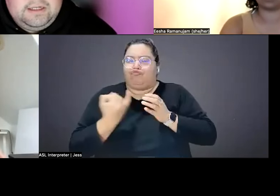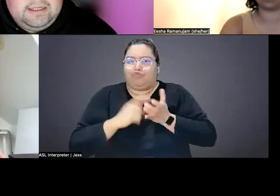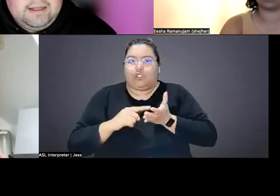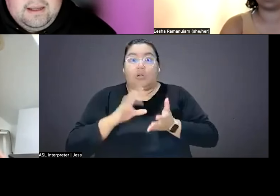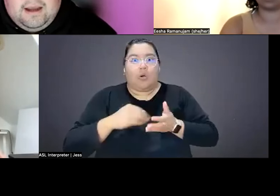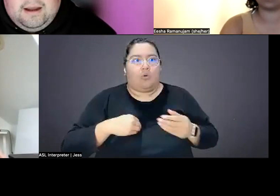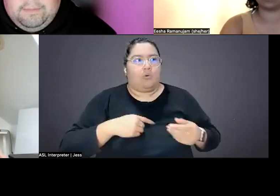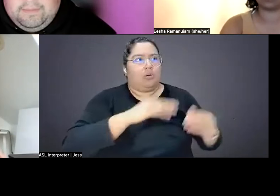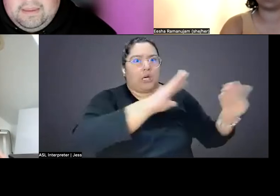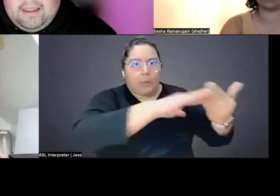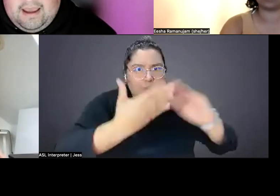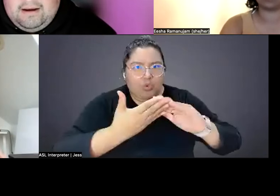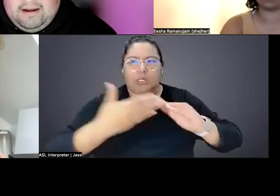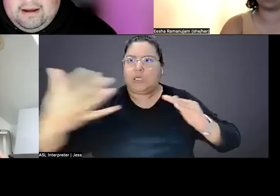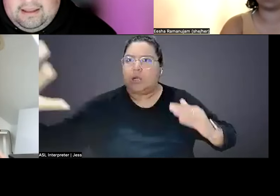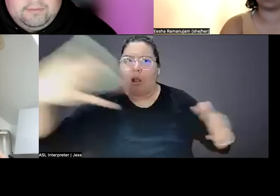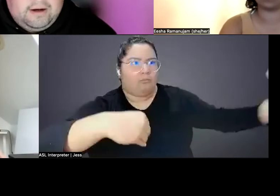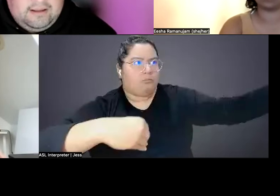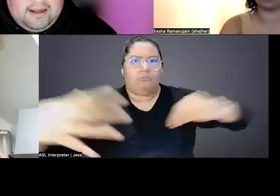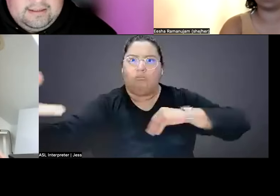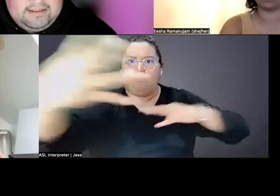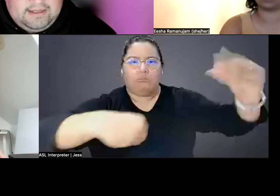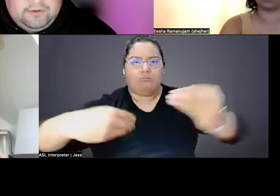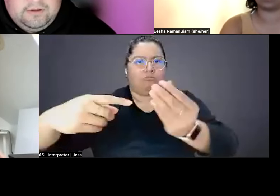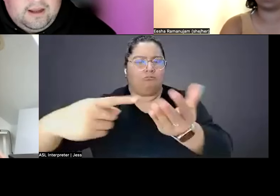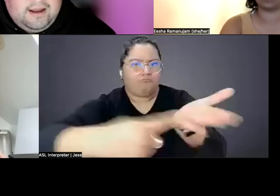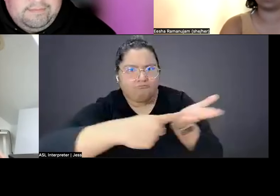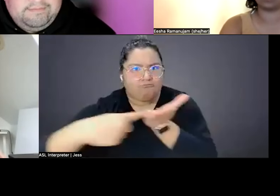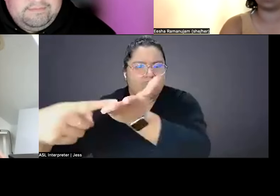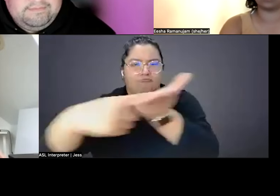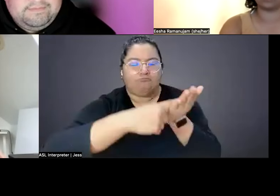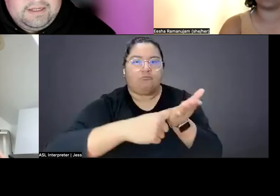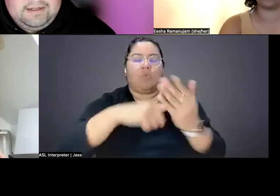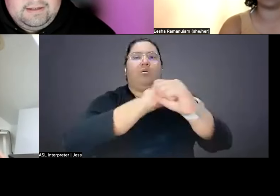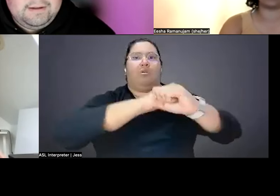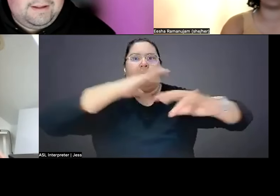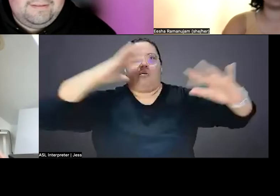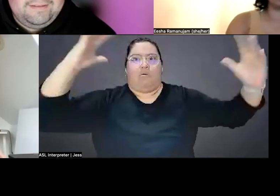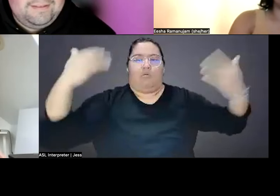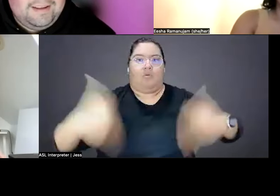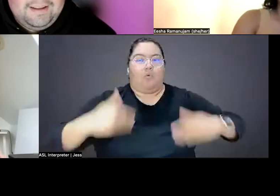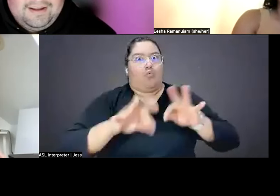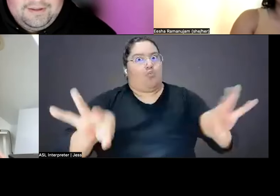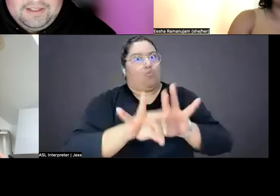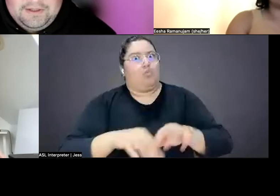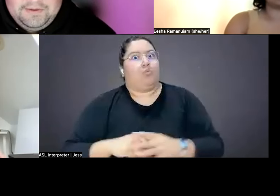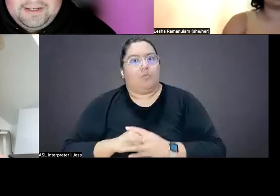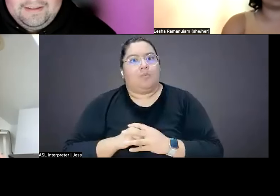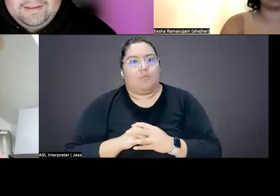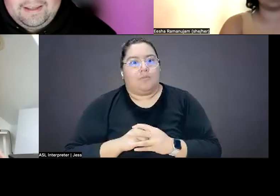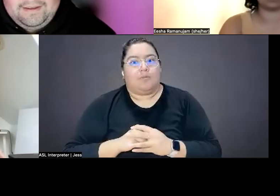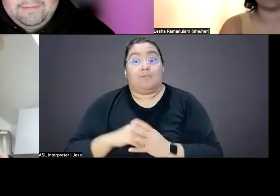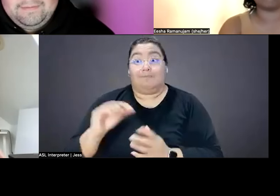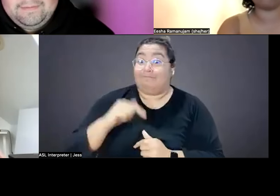with community that I think brought a lot to the table. And yeah, I'll throw it to you,